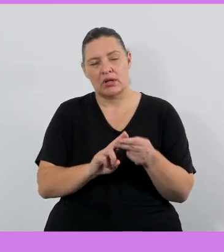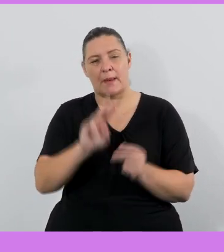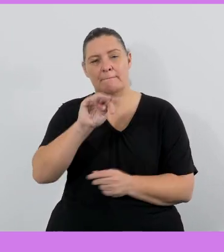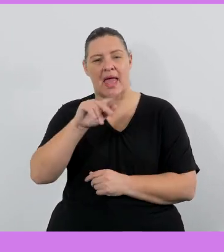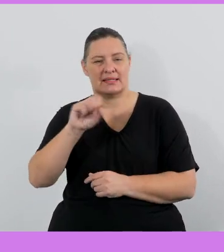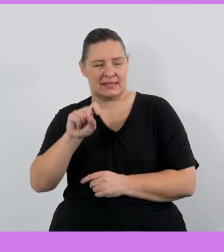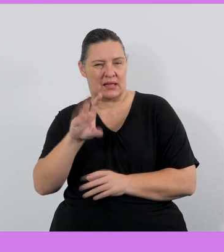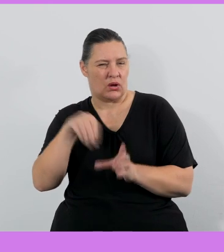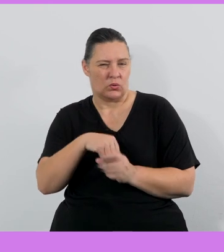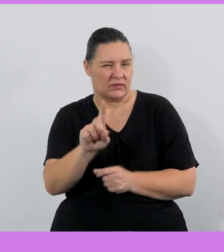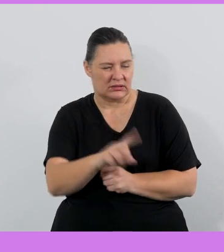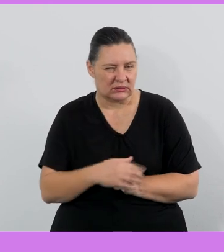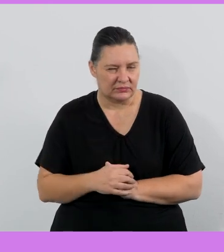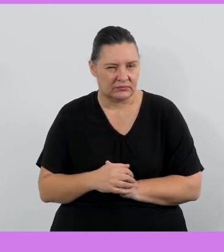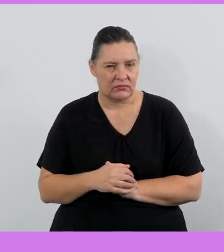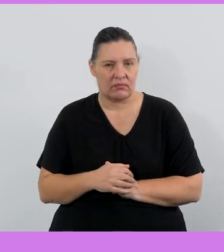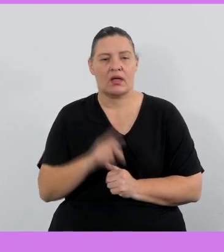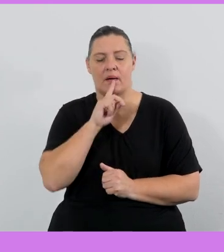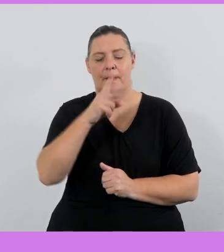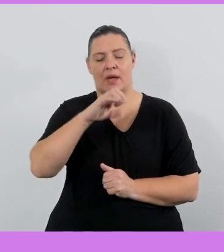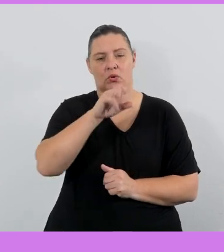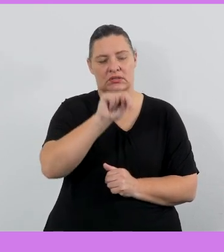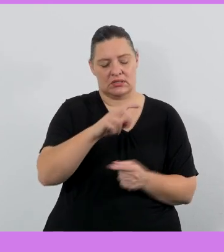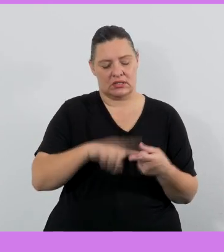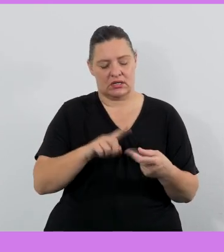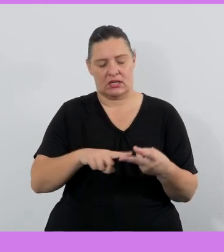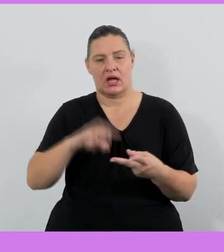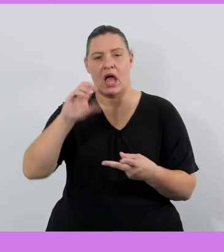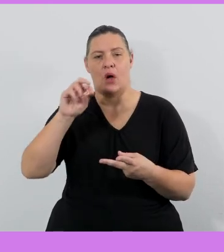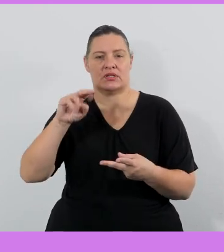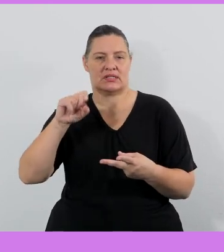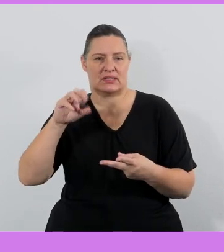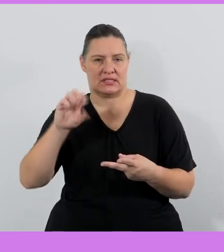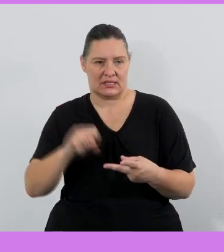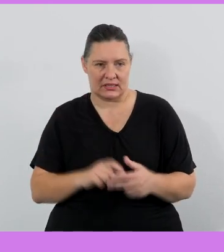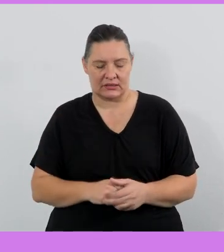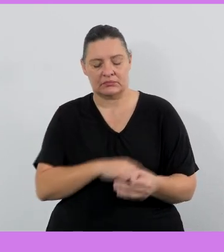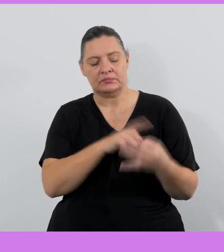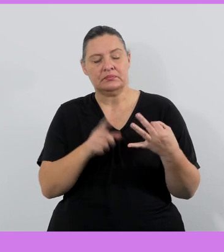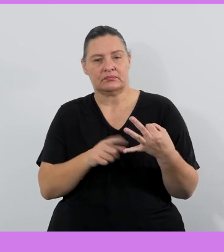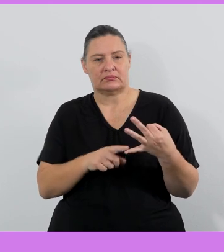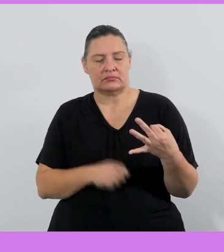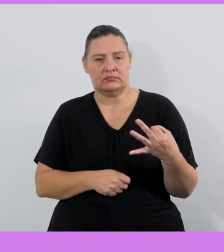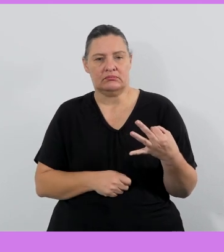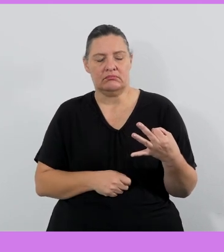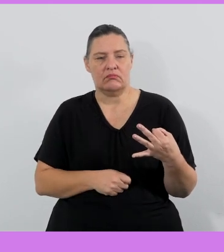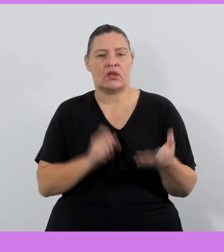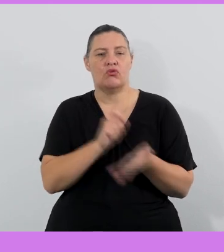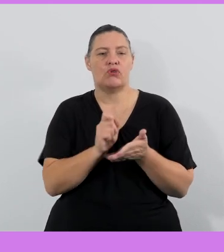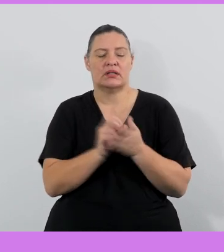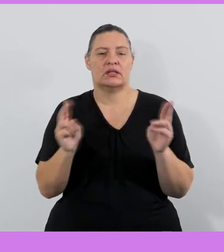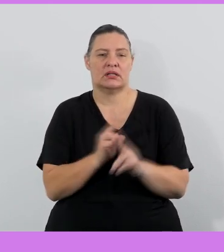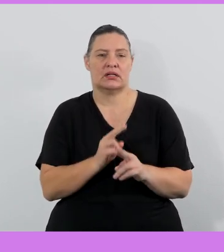include? Yes, of course, that is your pounds and your ounces. And then I have one more question for you. Write the